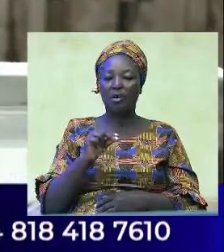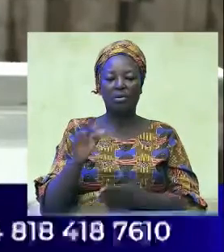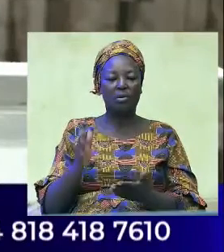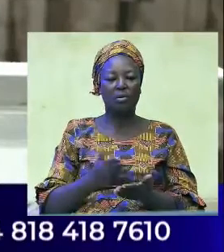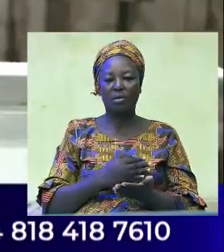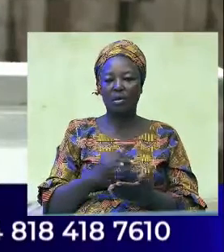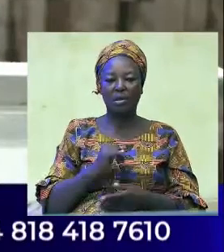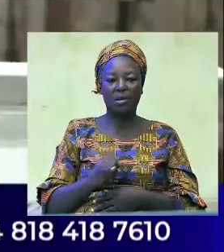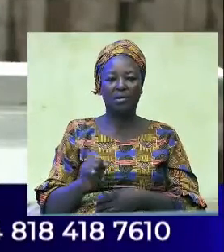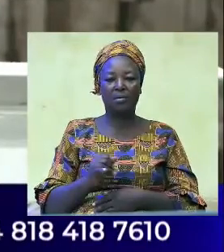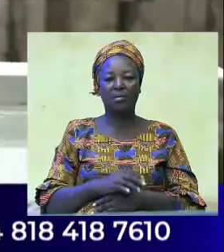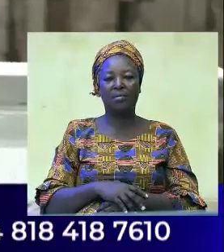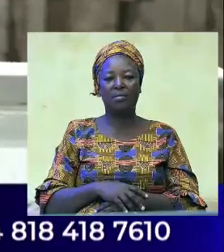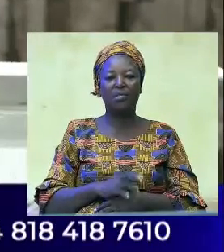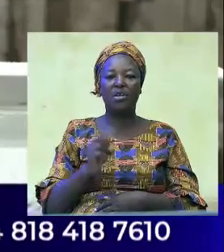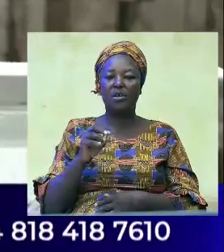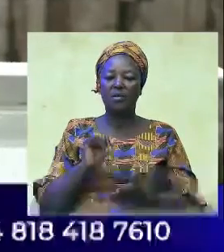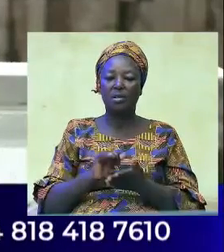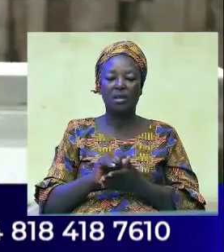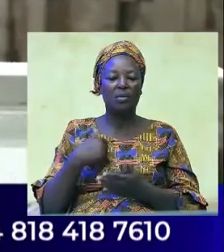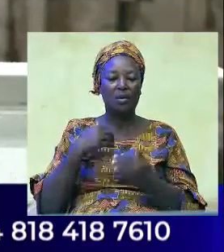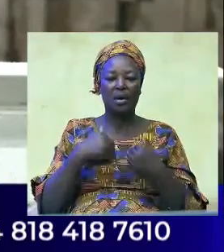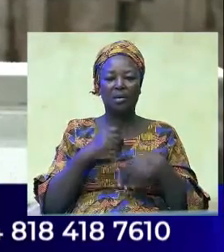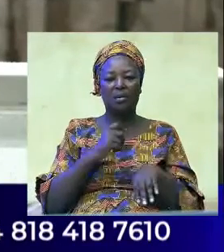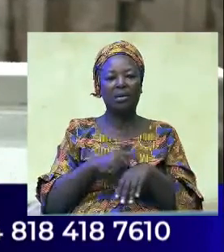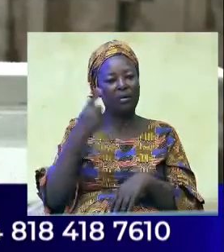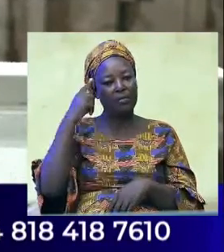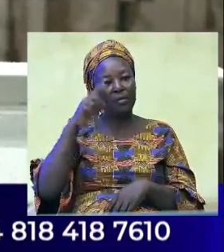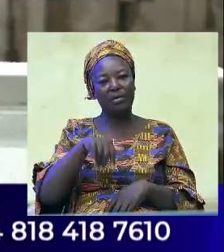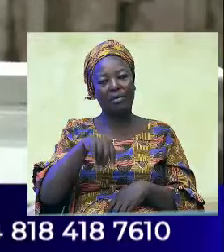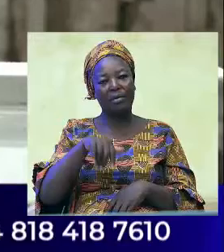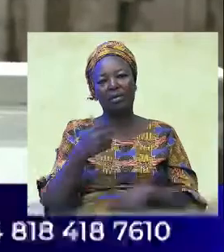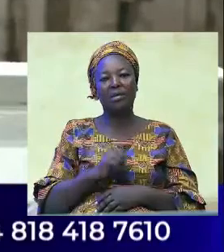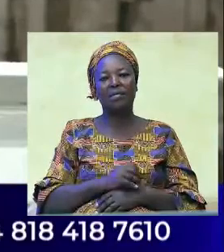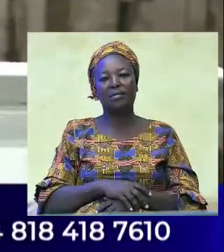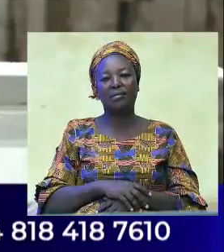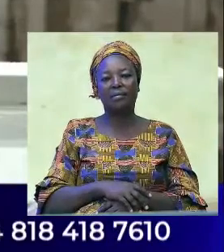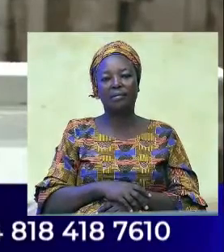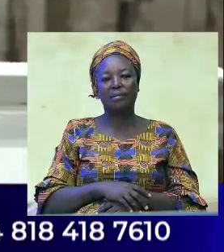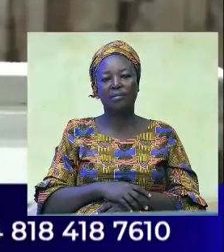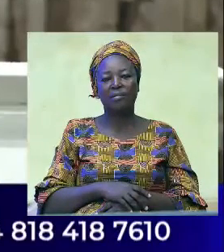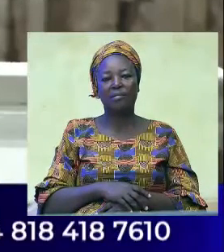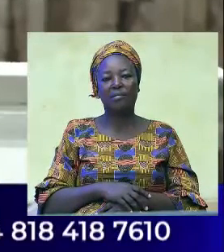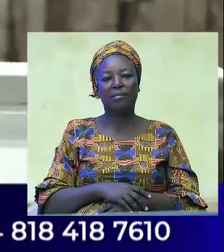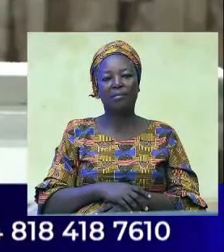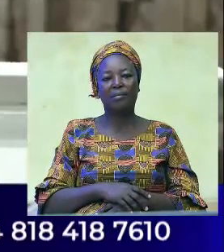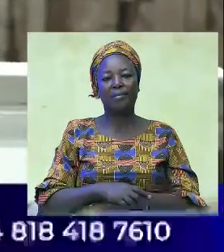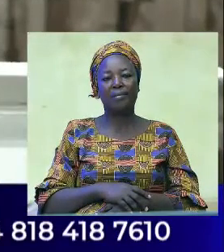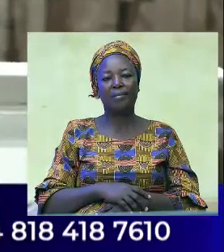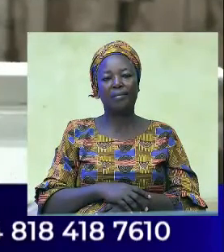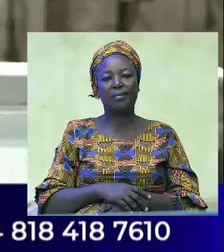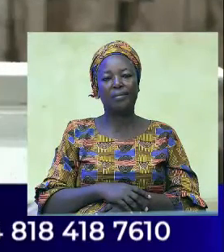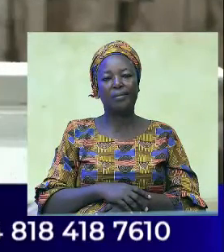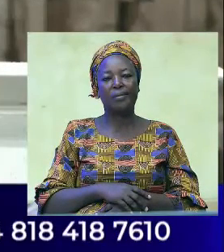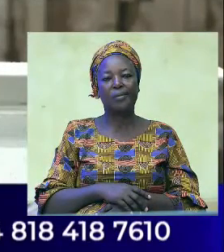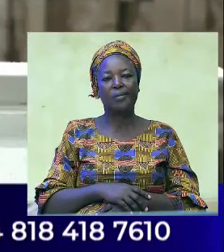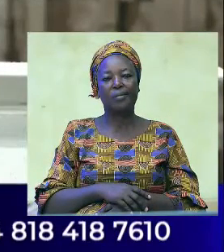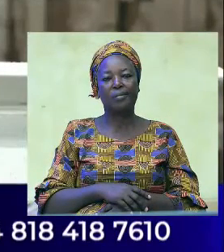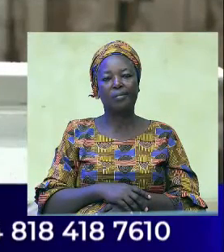name, your testimony. Please, no singing, please, so that others can be given opportunity.